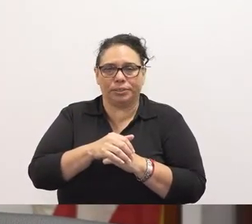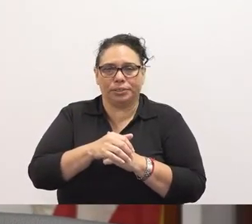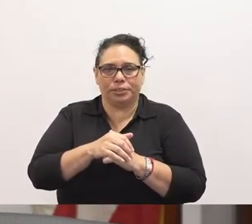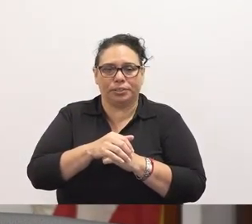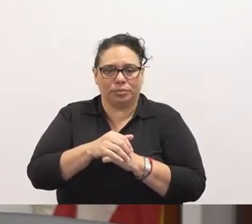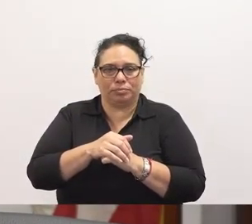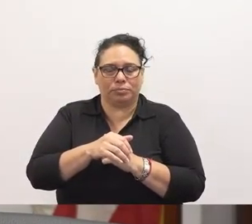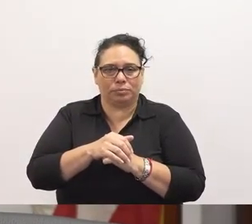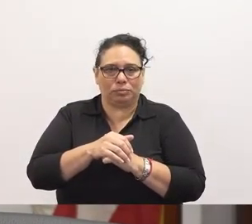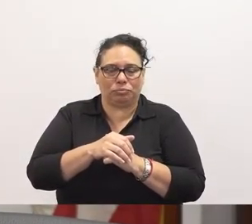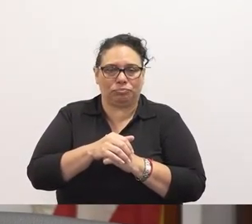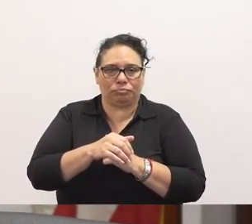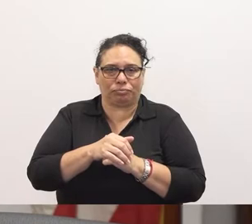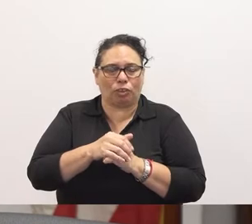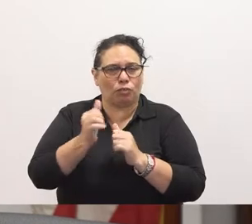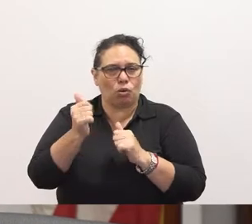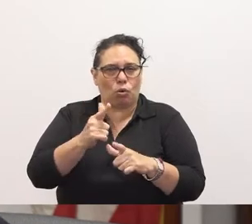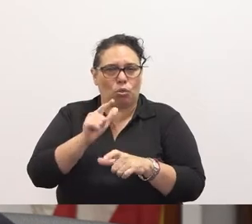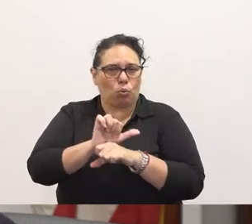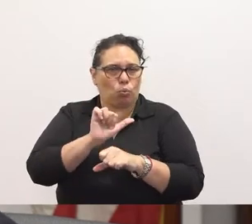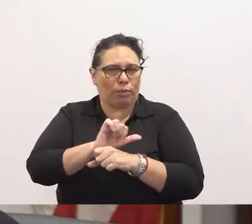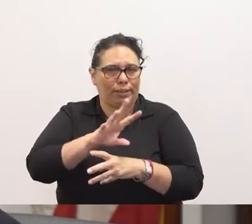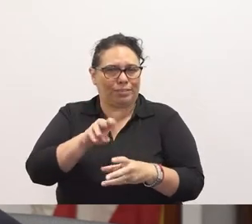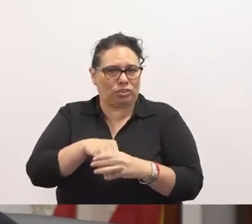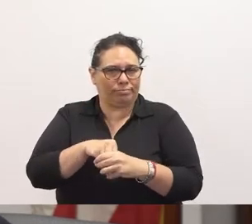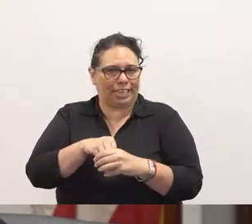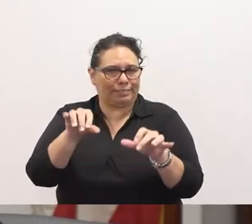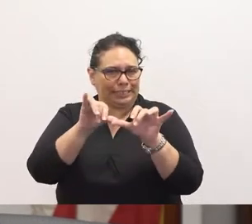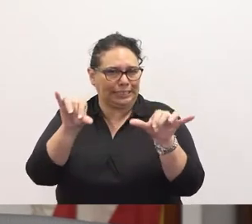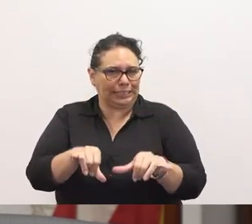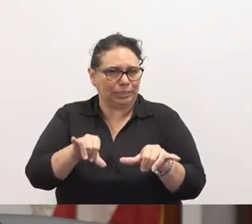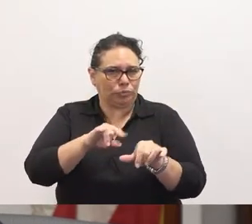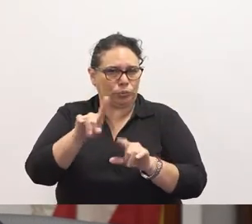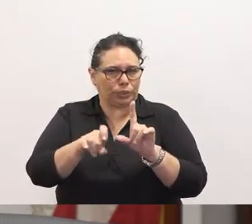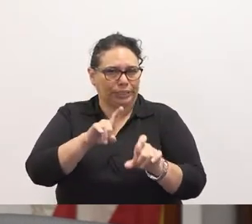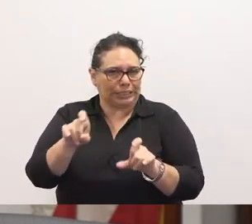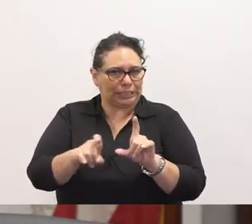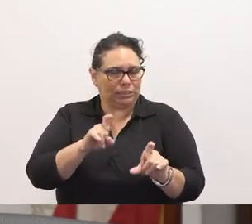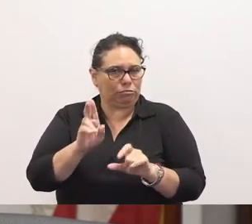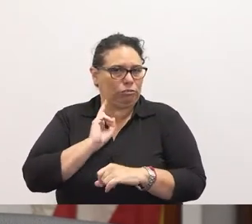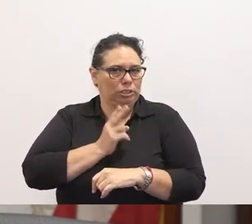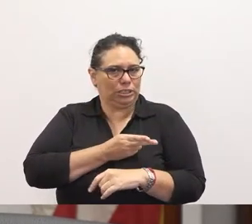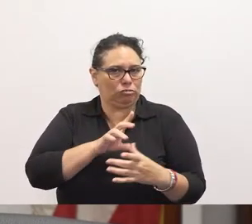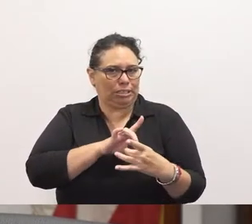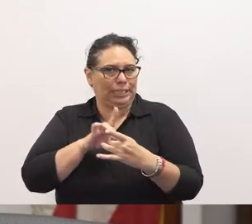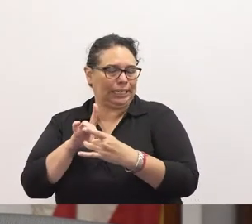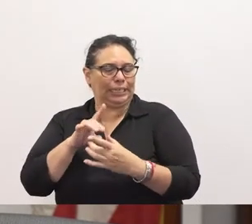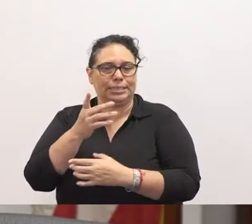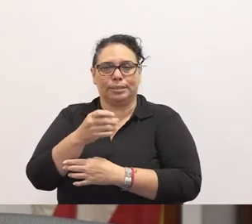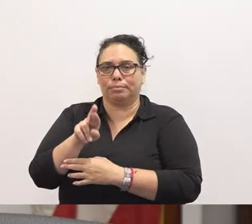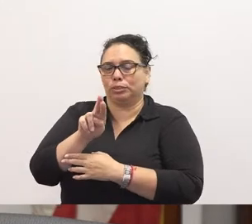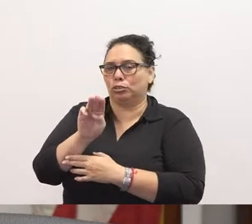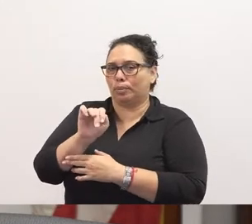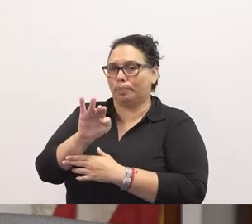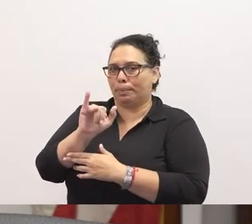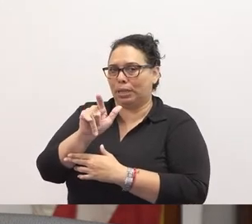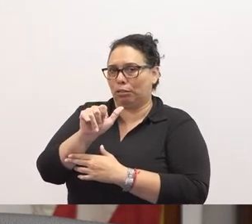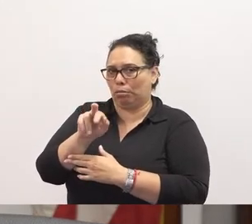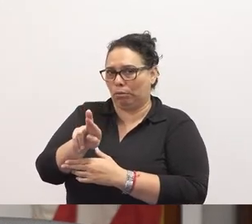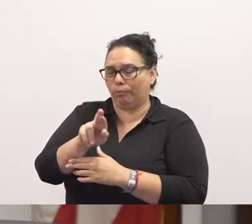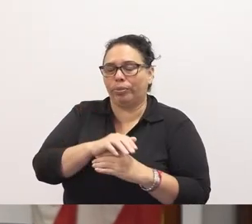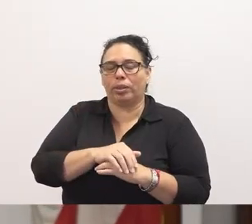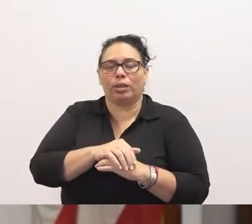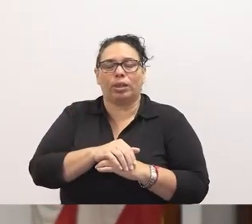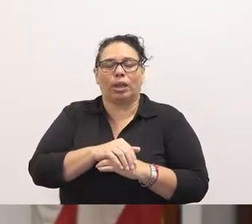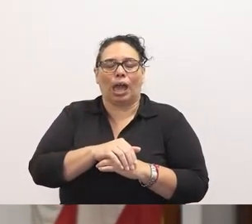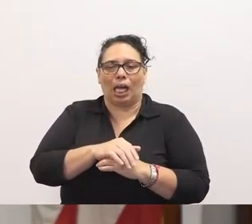involved. So I have sort of a system question for us in relation to Mr. Miller's. And I'll direct it to